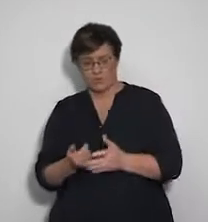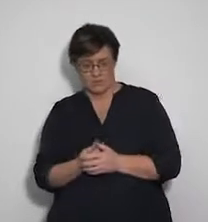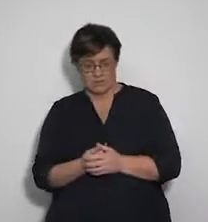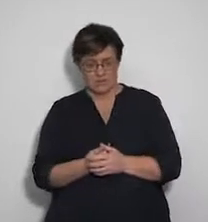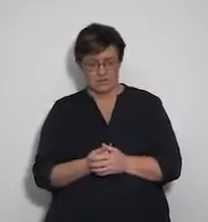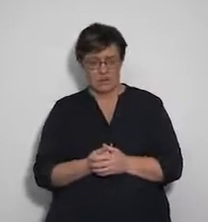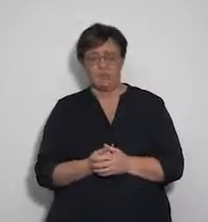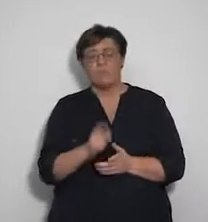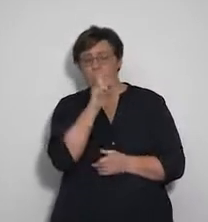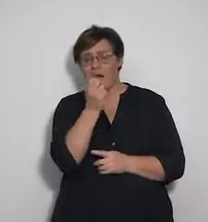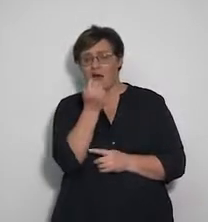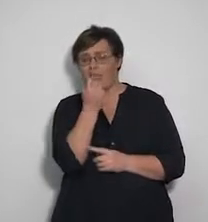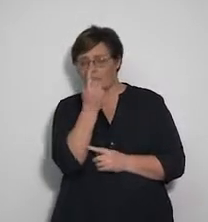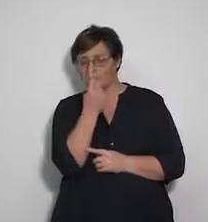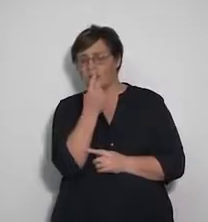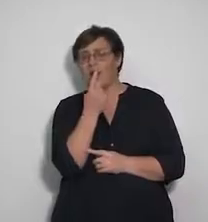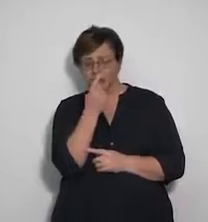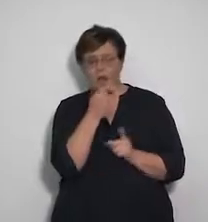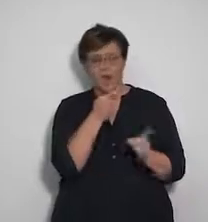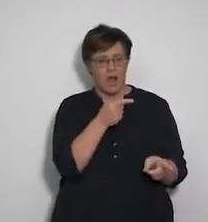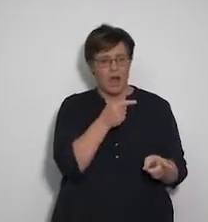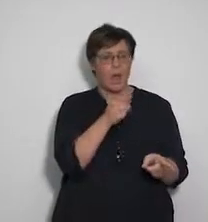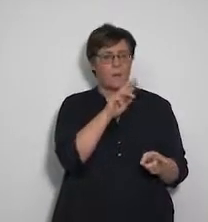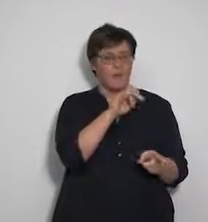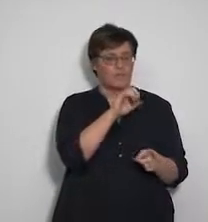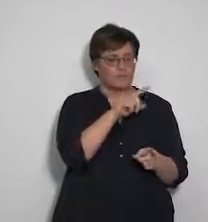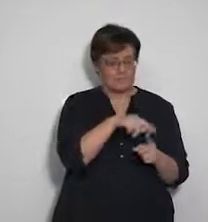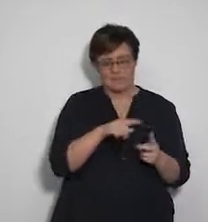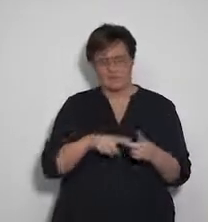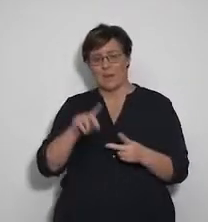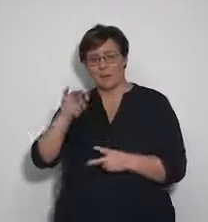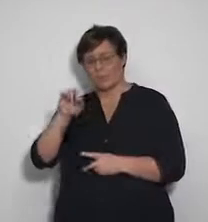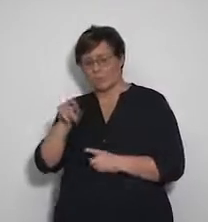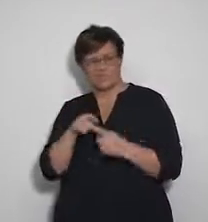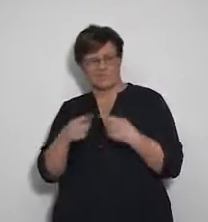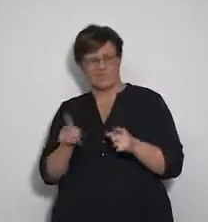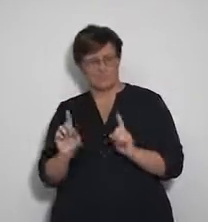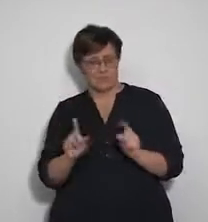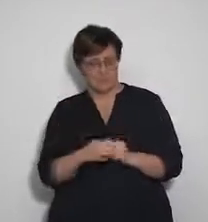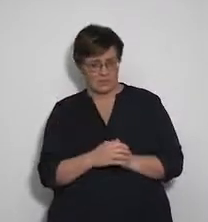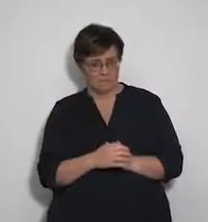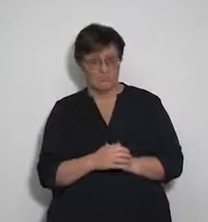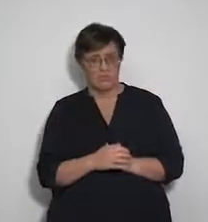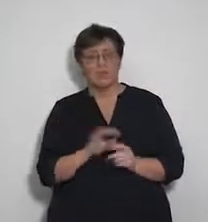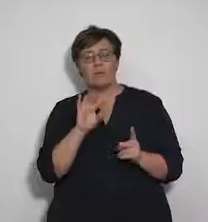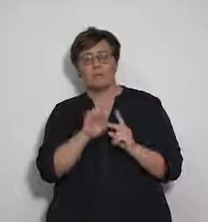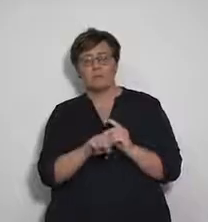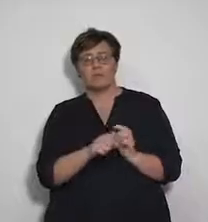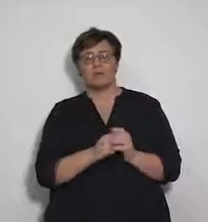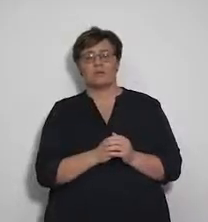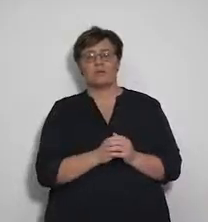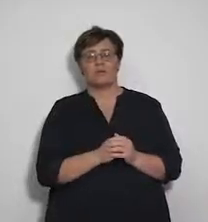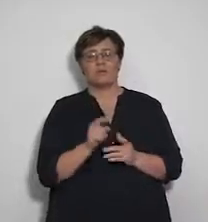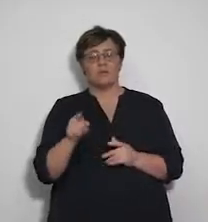processes. And that's again to help you understand and differentiate between what meiosis is and what mitosis is. So we've got to recognize